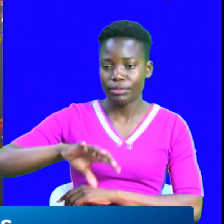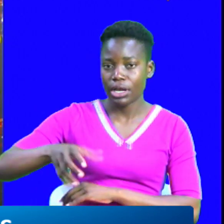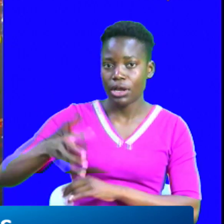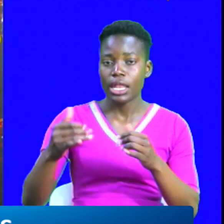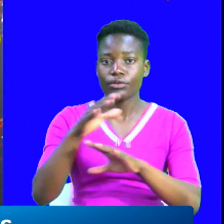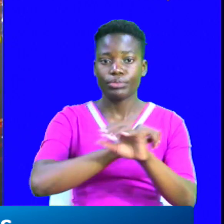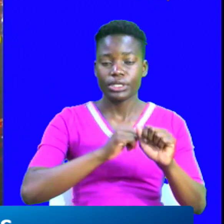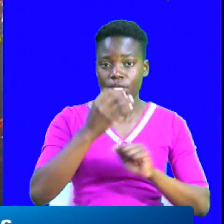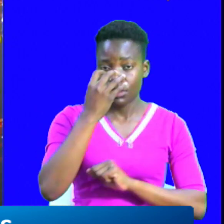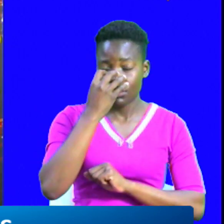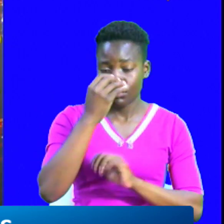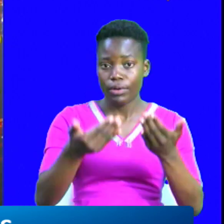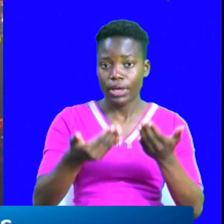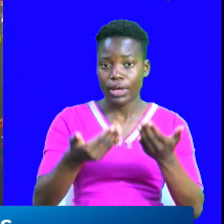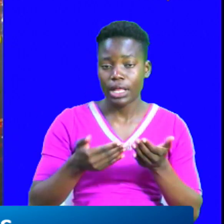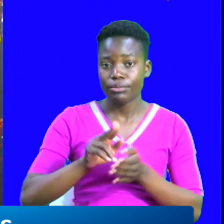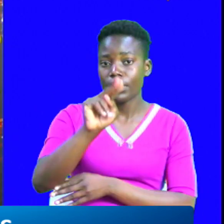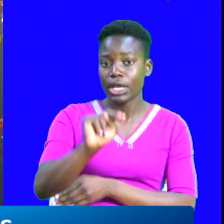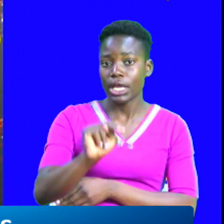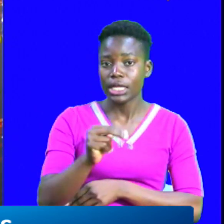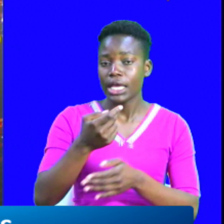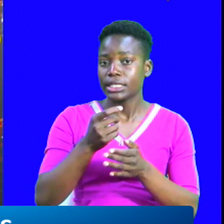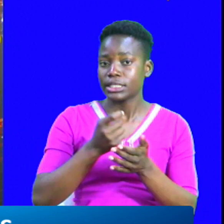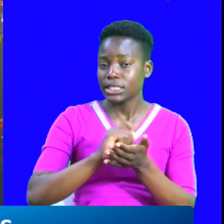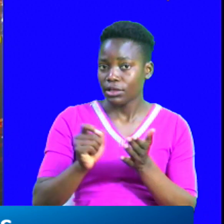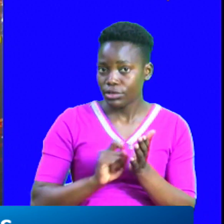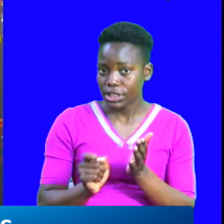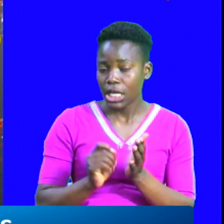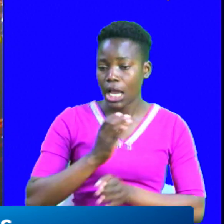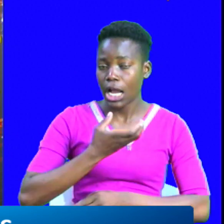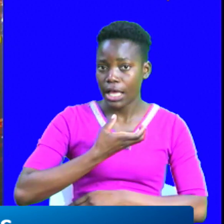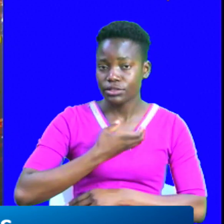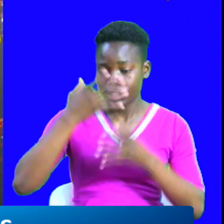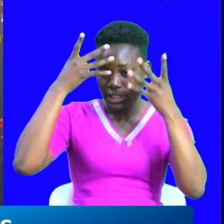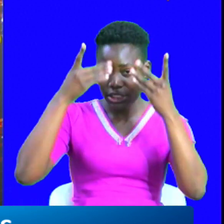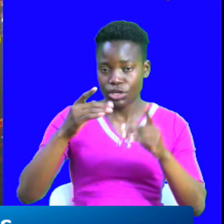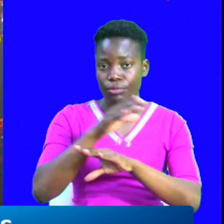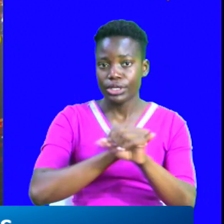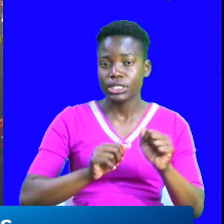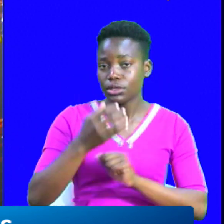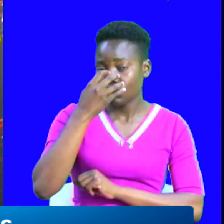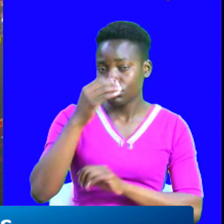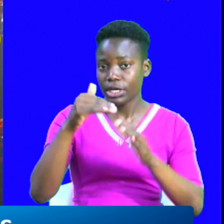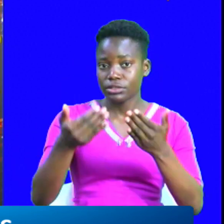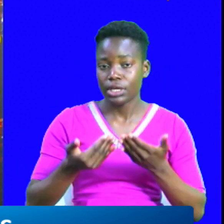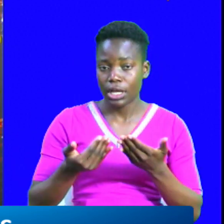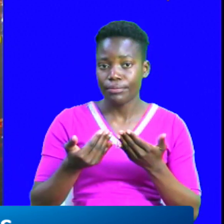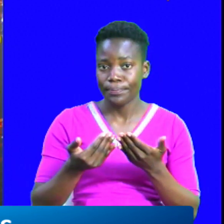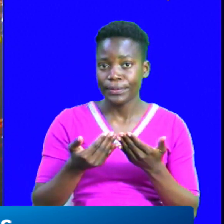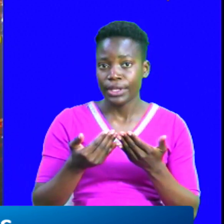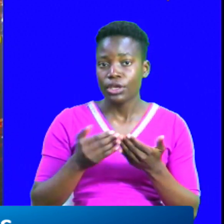William Ruto welcomes United Nations Security Council decision. President Ruto has welcomed the United Nations Security